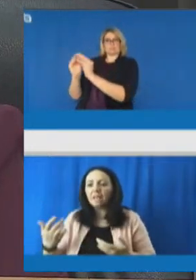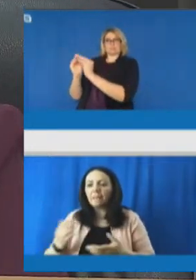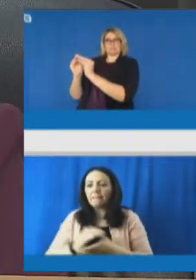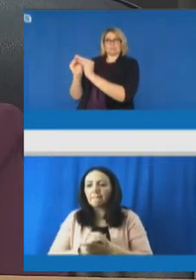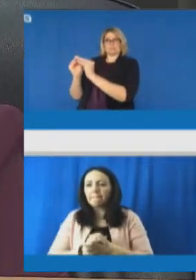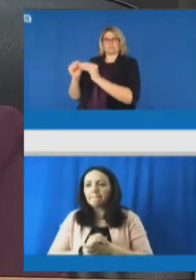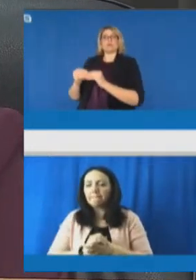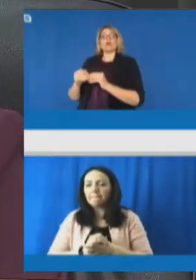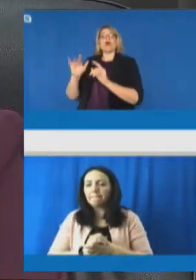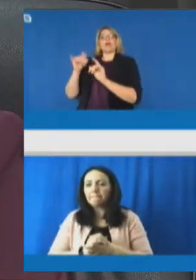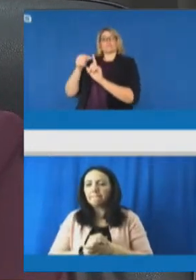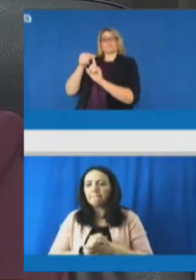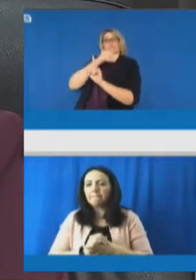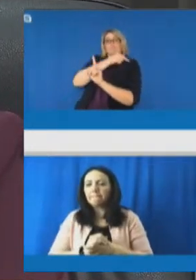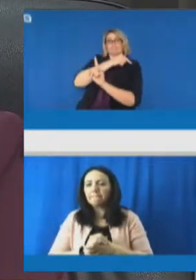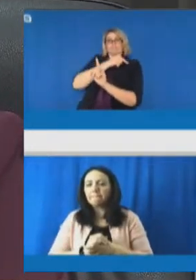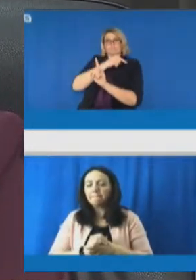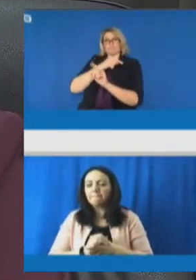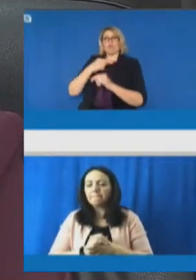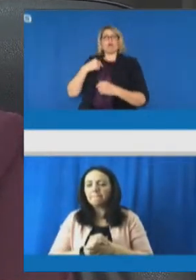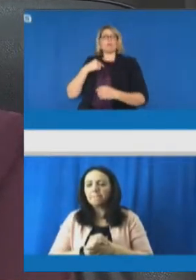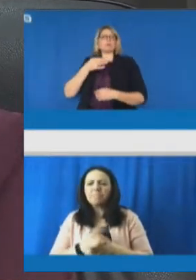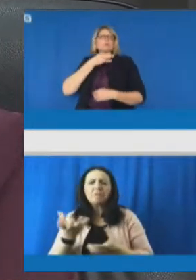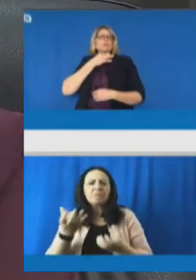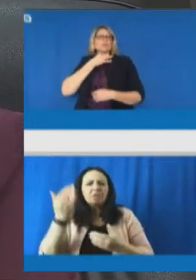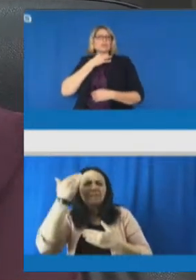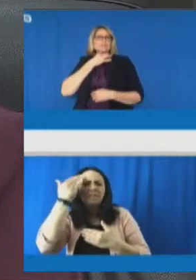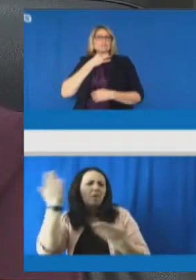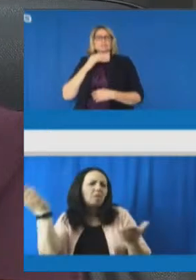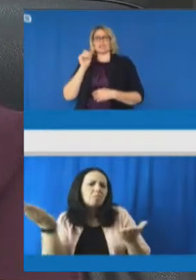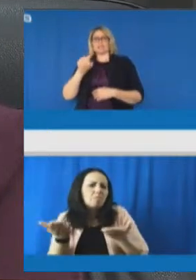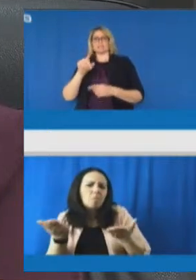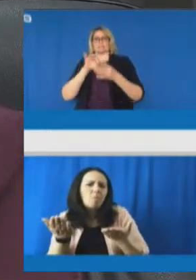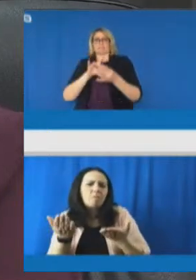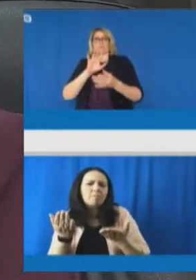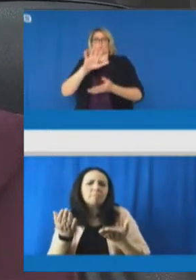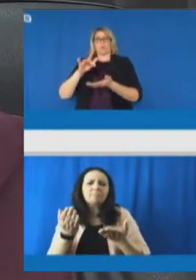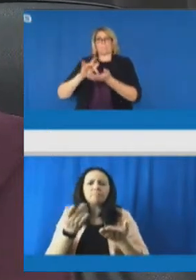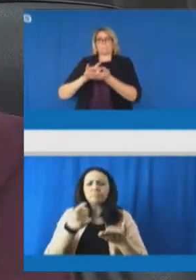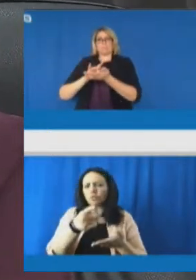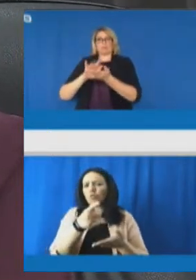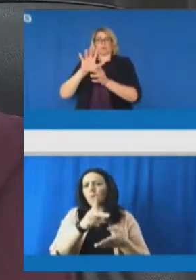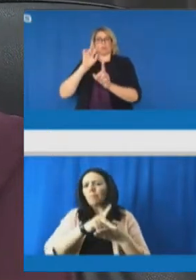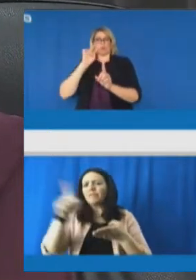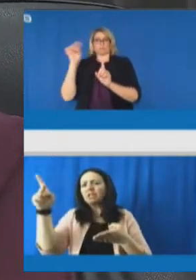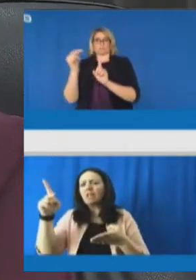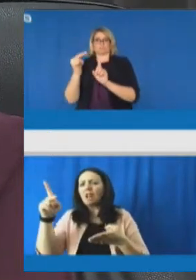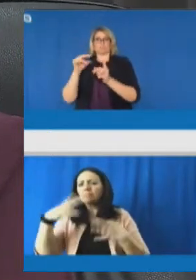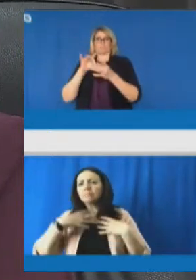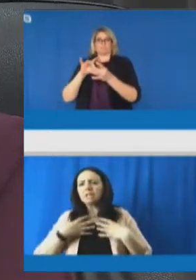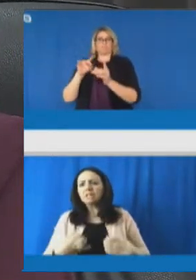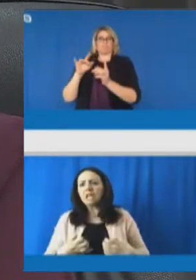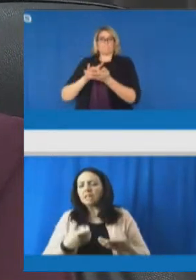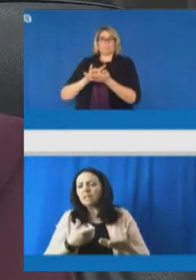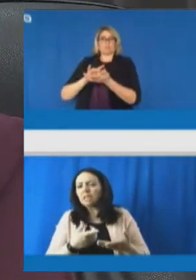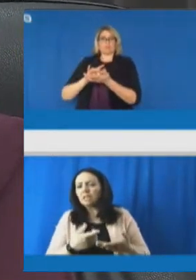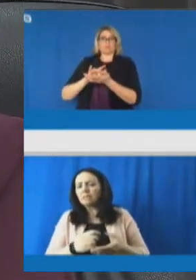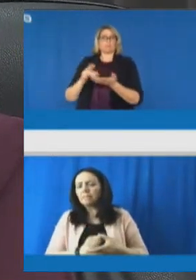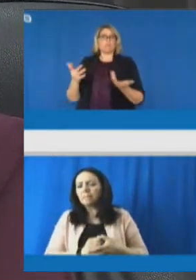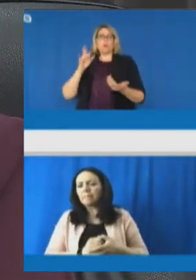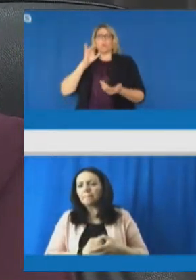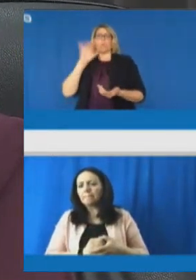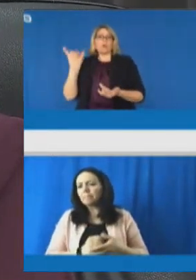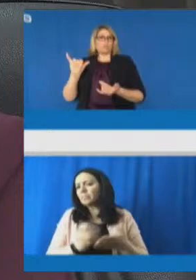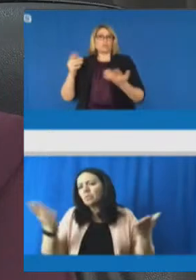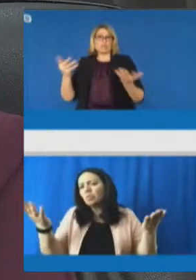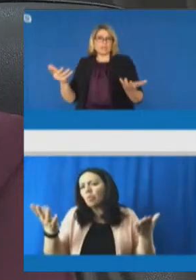the country 3 times a week, and we meet once a week with the Atlantic Chief Medical Officers of Health to really try to make sure that we